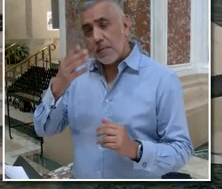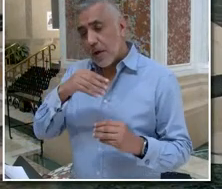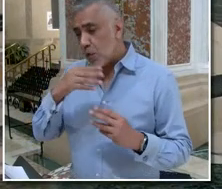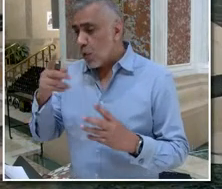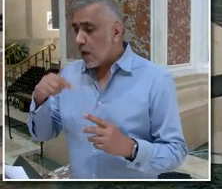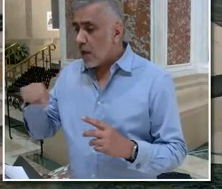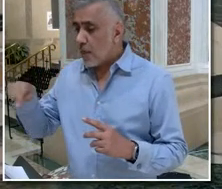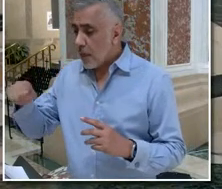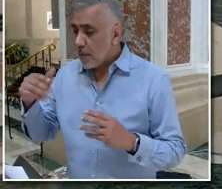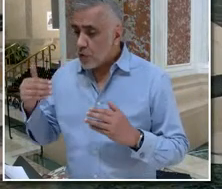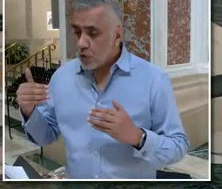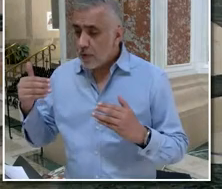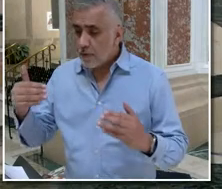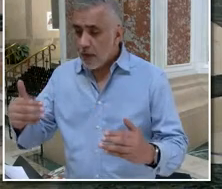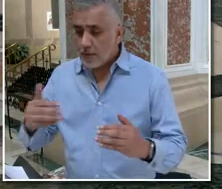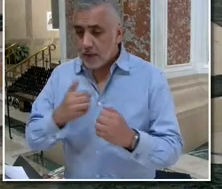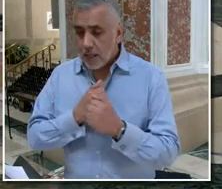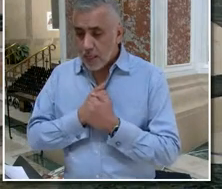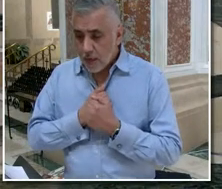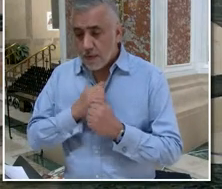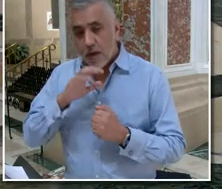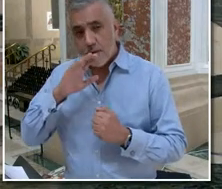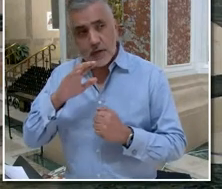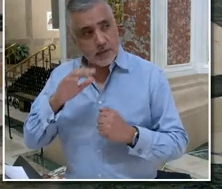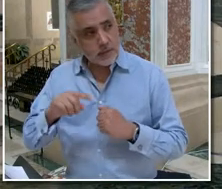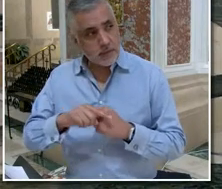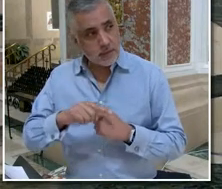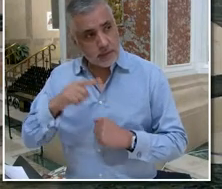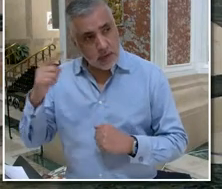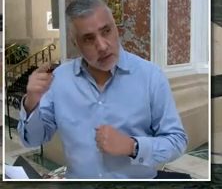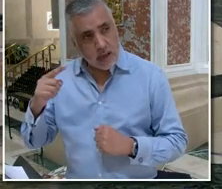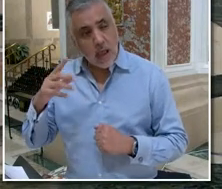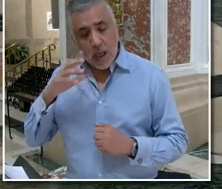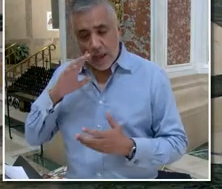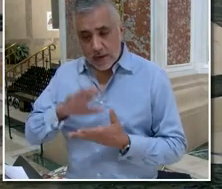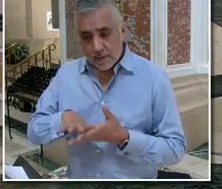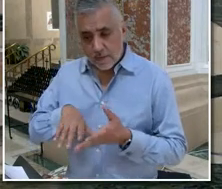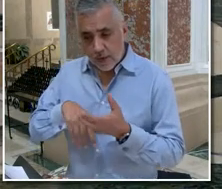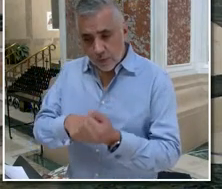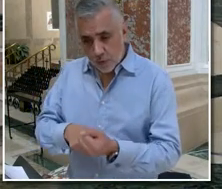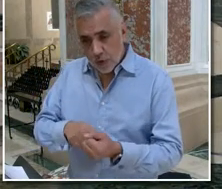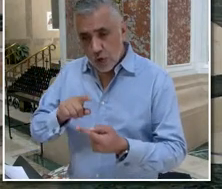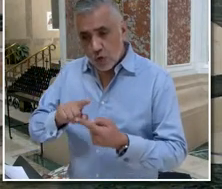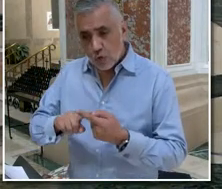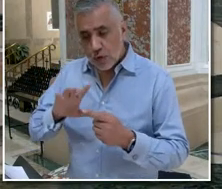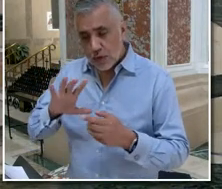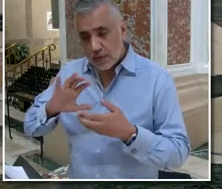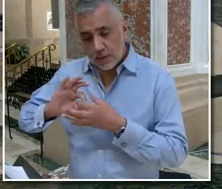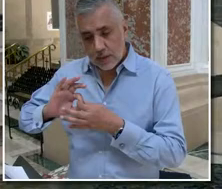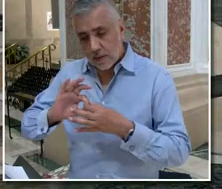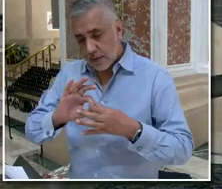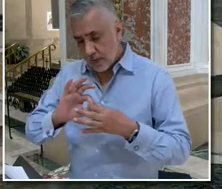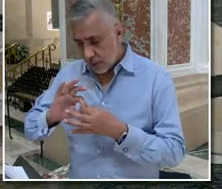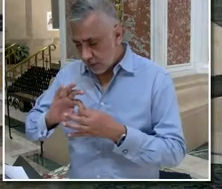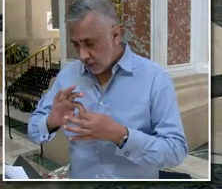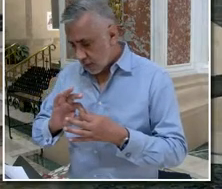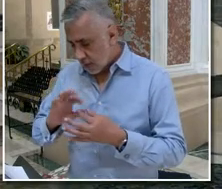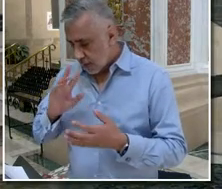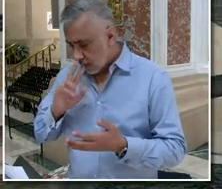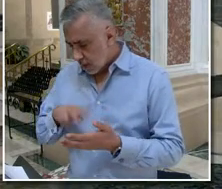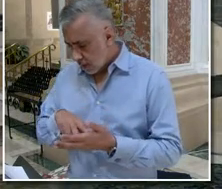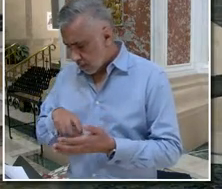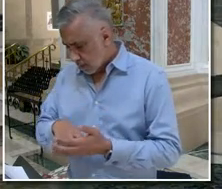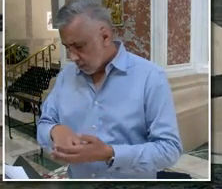them to advance in love of his name and in faithfulness to his covenant. Let us